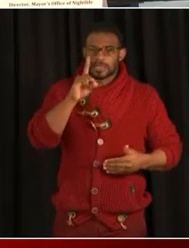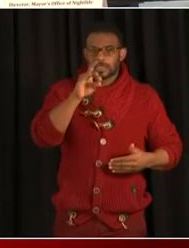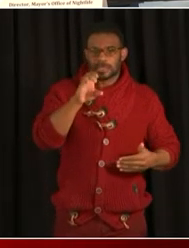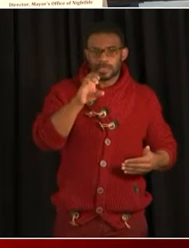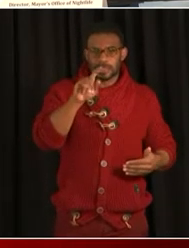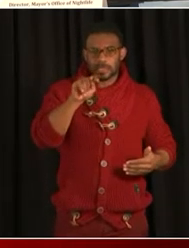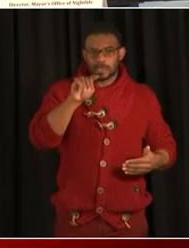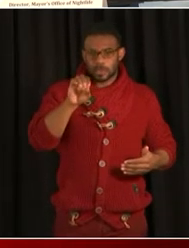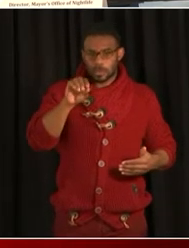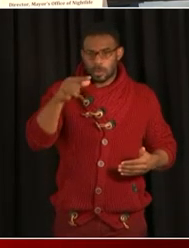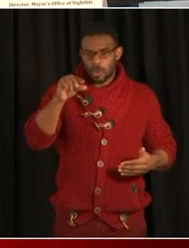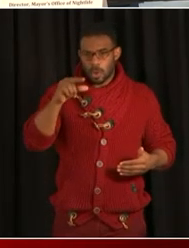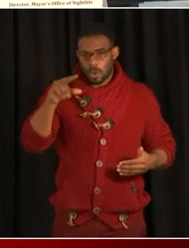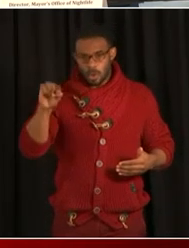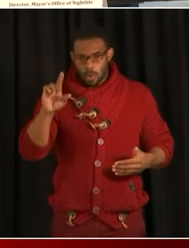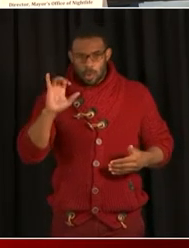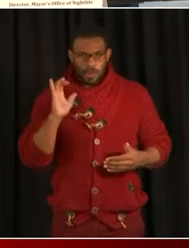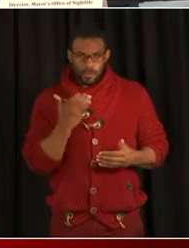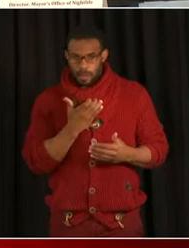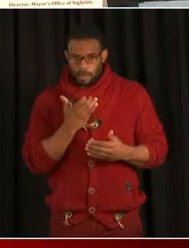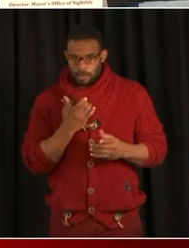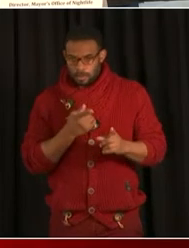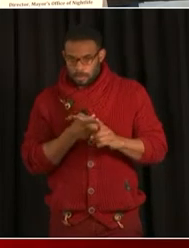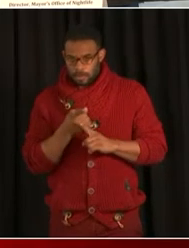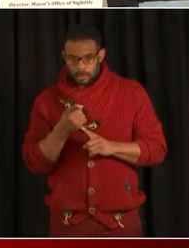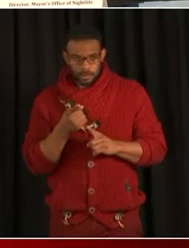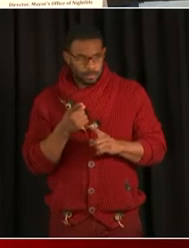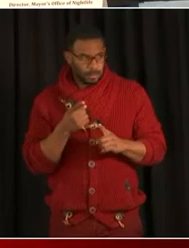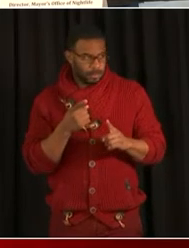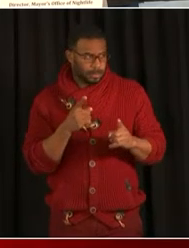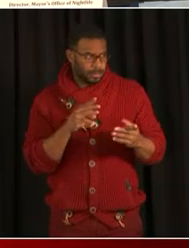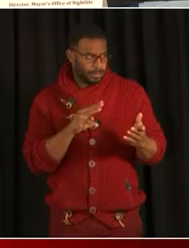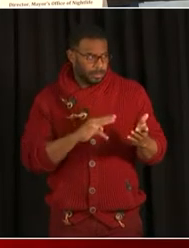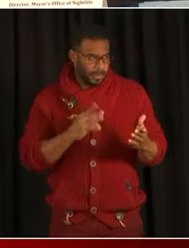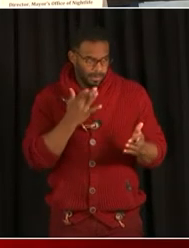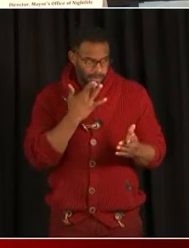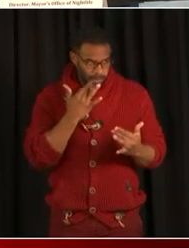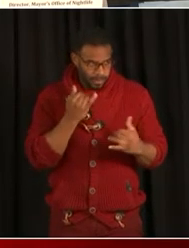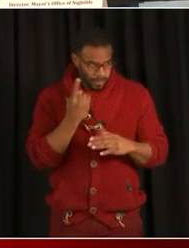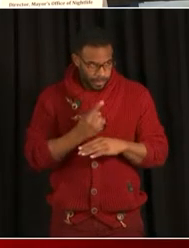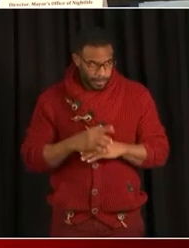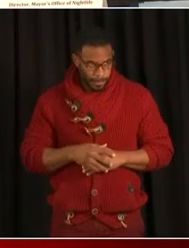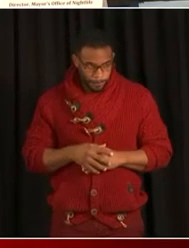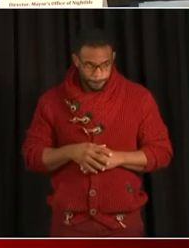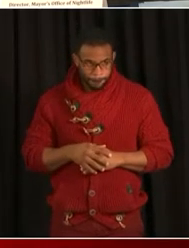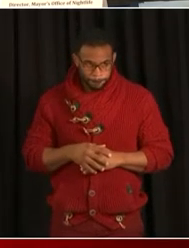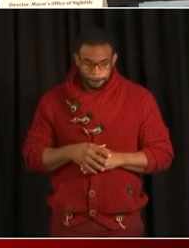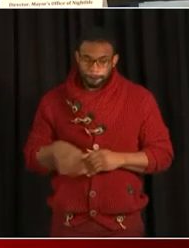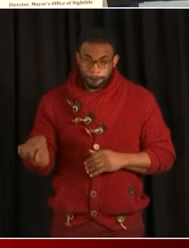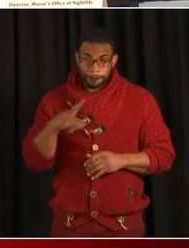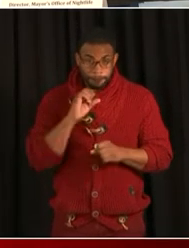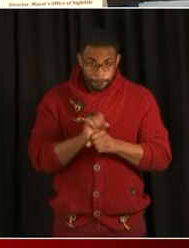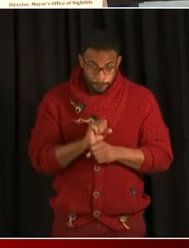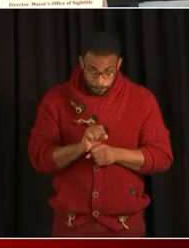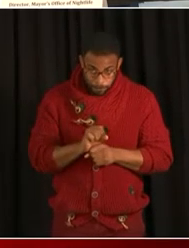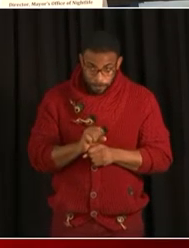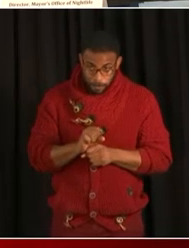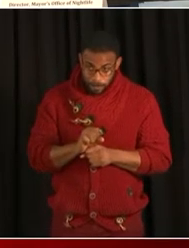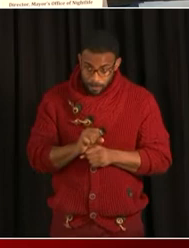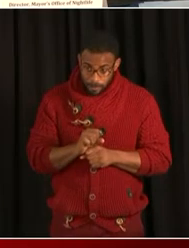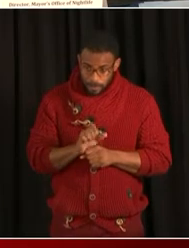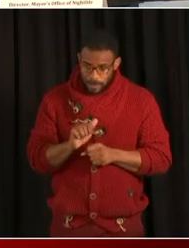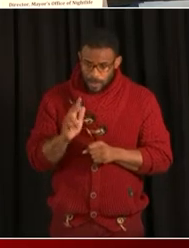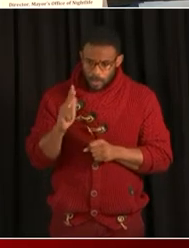is DC2GO. I know that's one of our deputy mayor's favorites these days. They actually